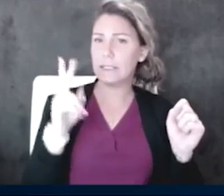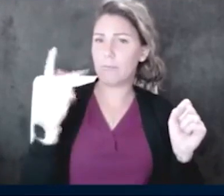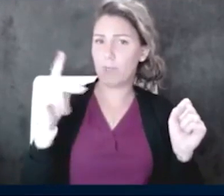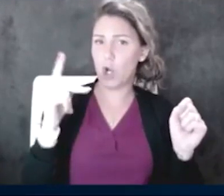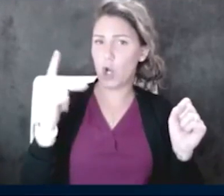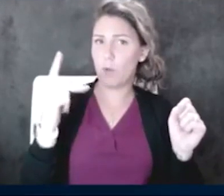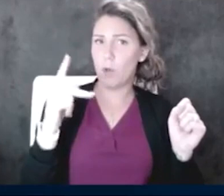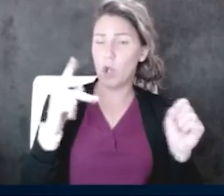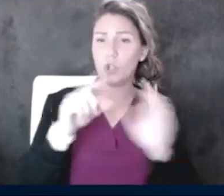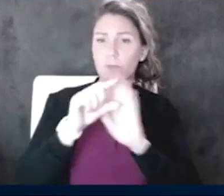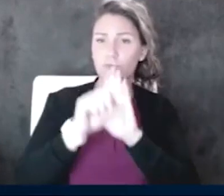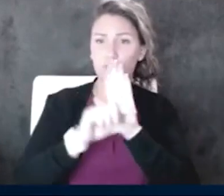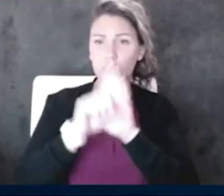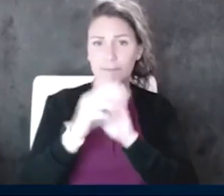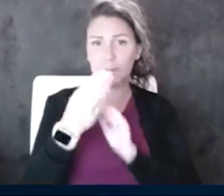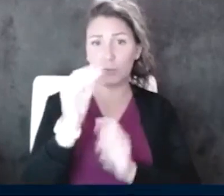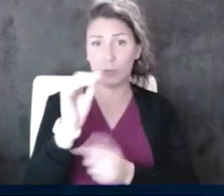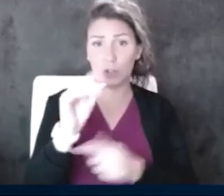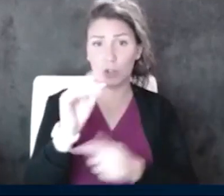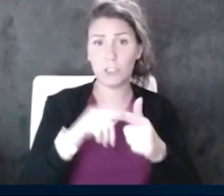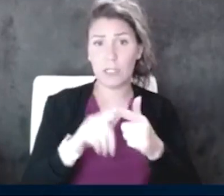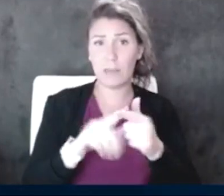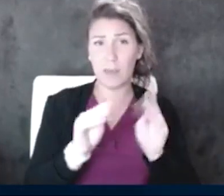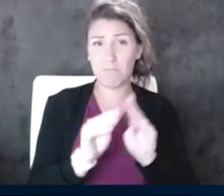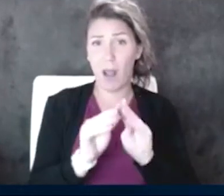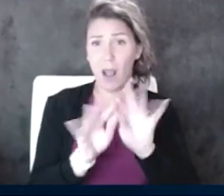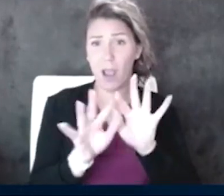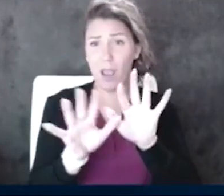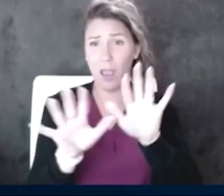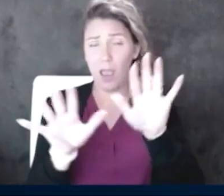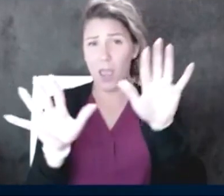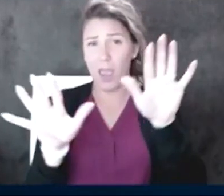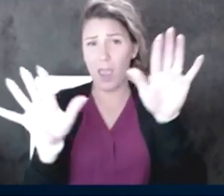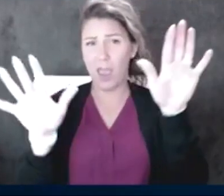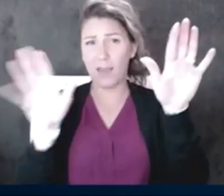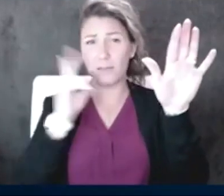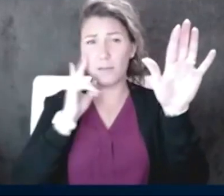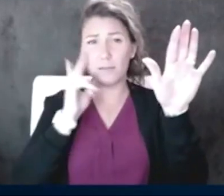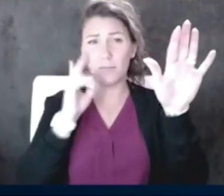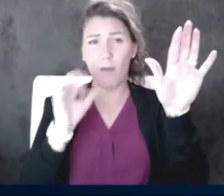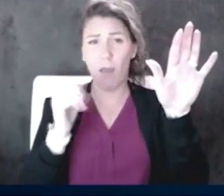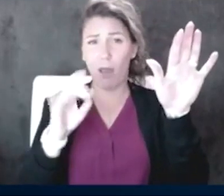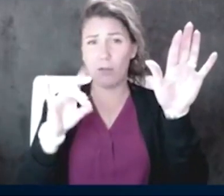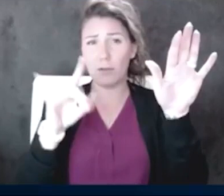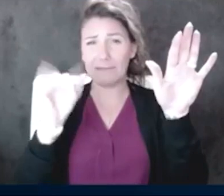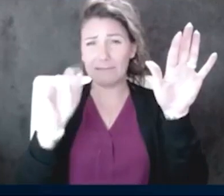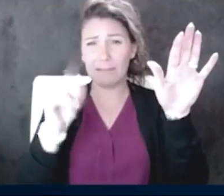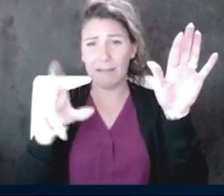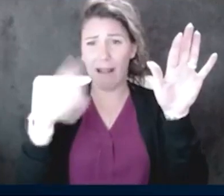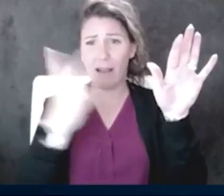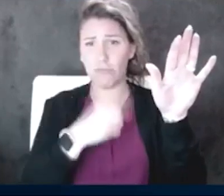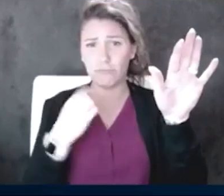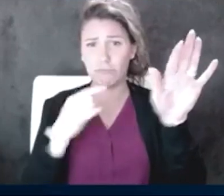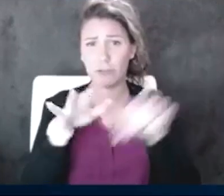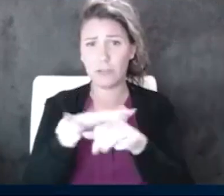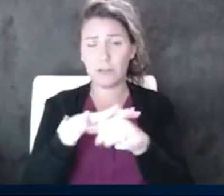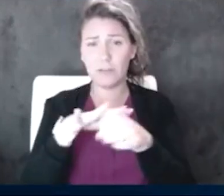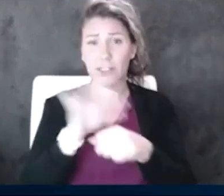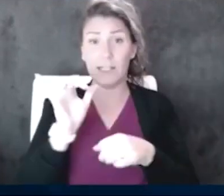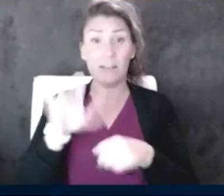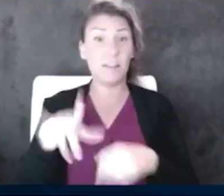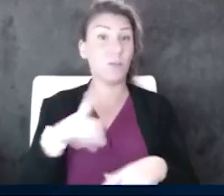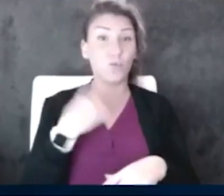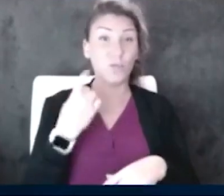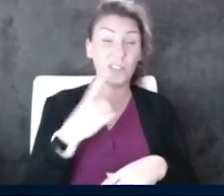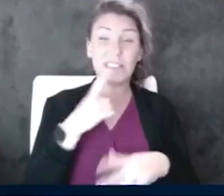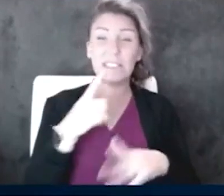with the Delta variant and where it spread. Now look at how the Delta variant has such high risk areas. That is, the risk is defined by the rate